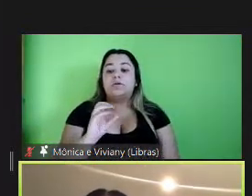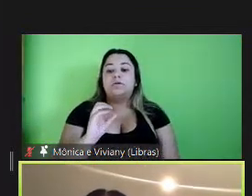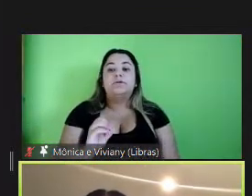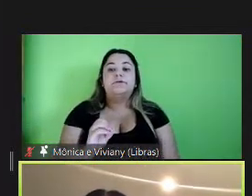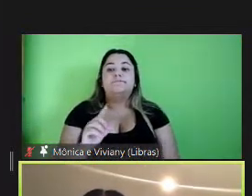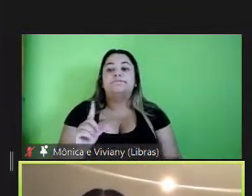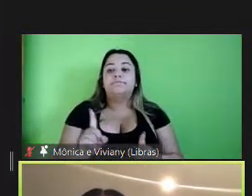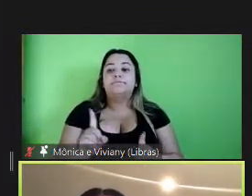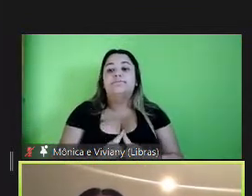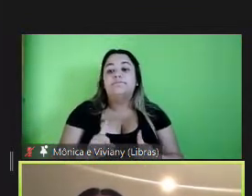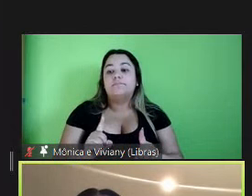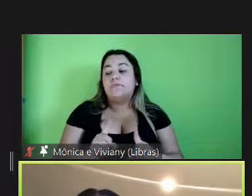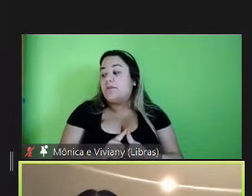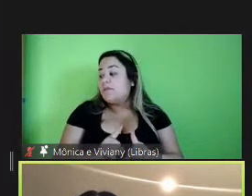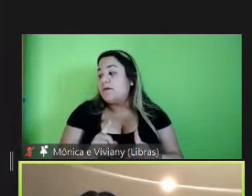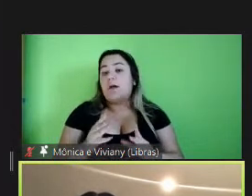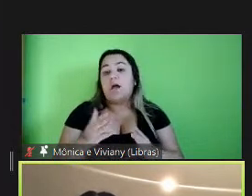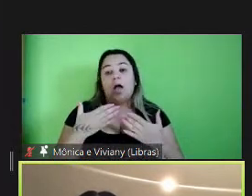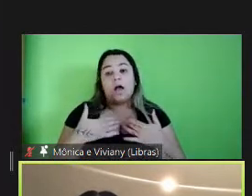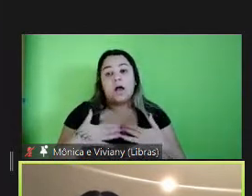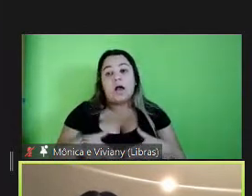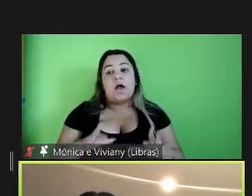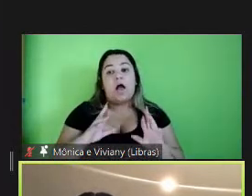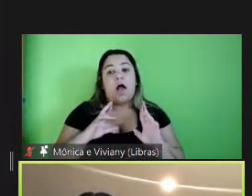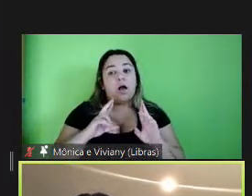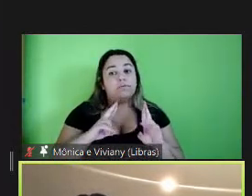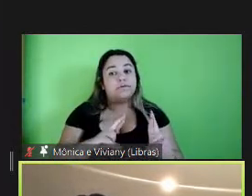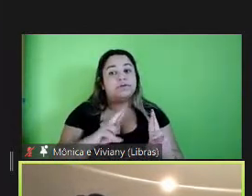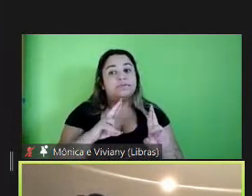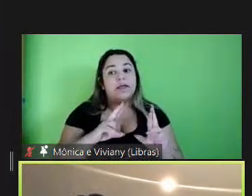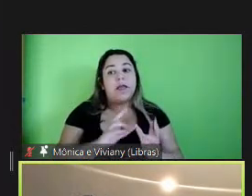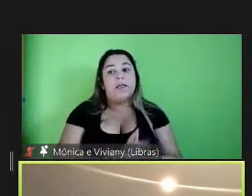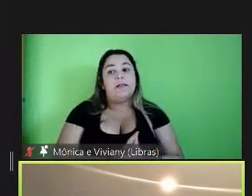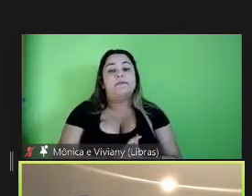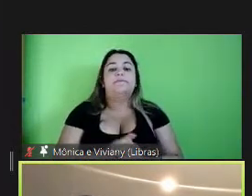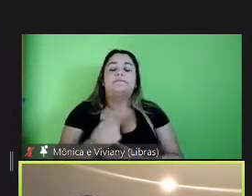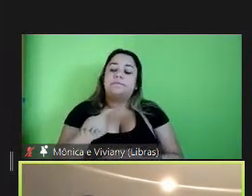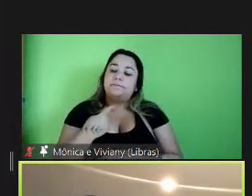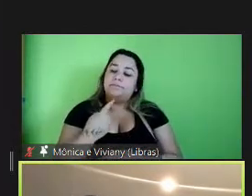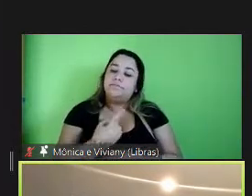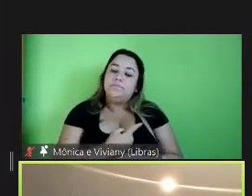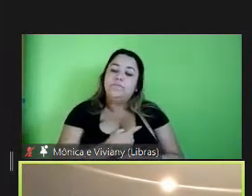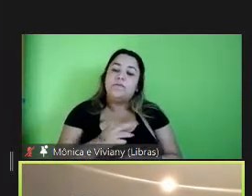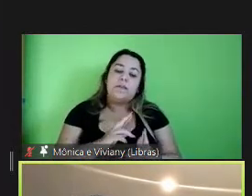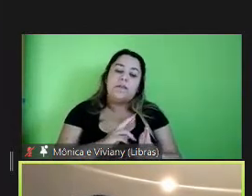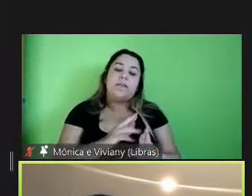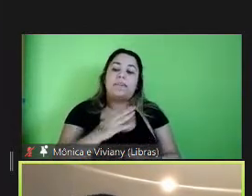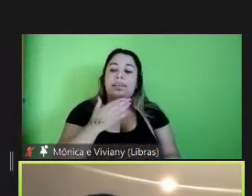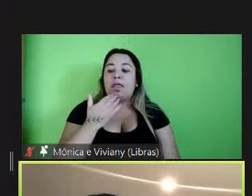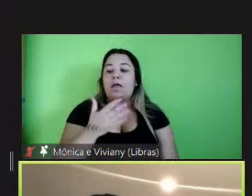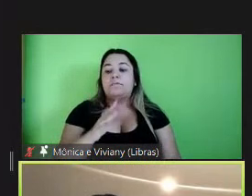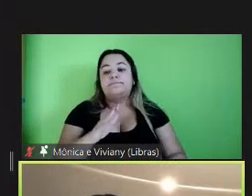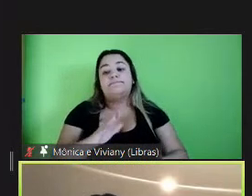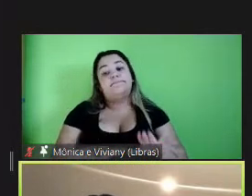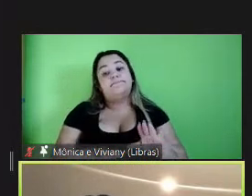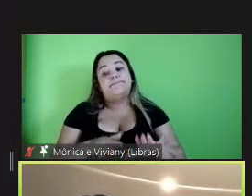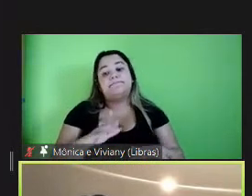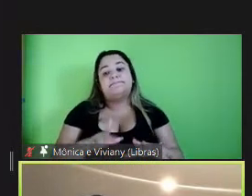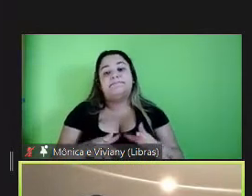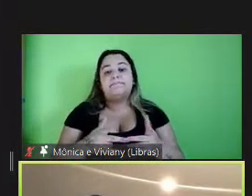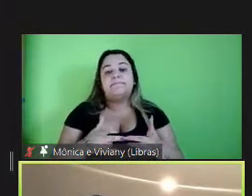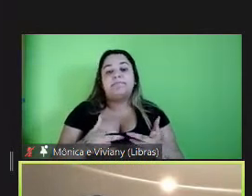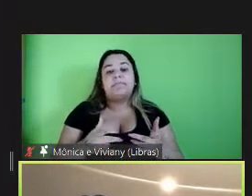was time needed as well that were coming from different cultures, so from our NHS, from our voluntary community sector, from